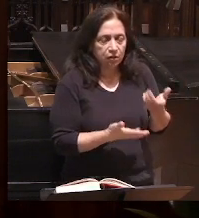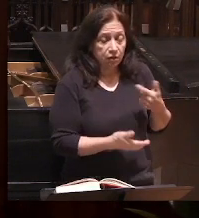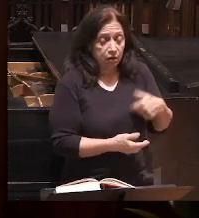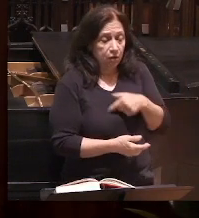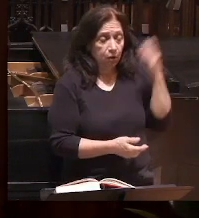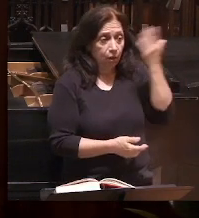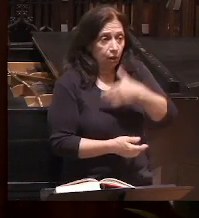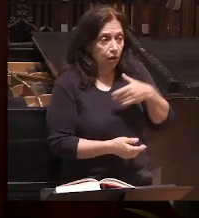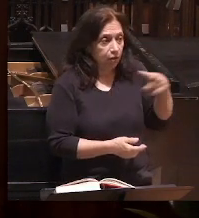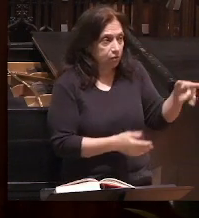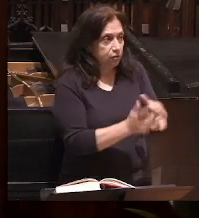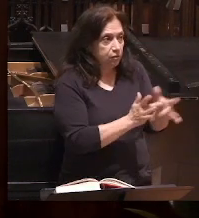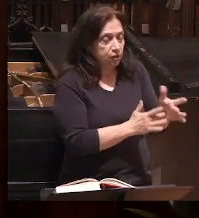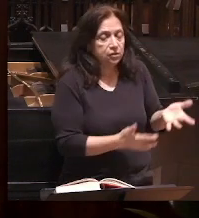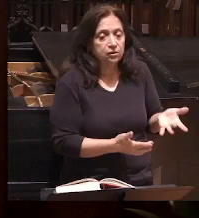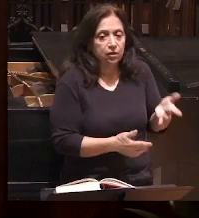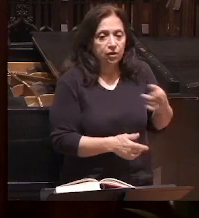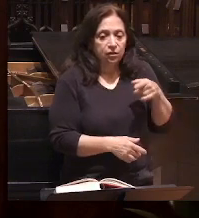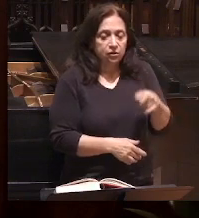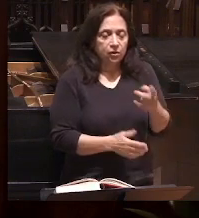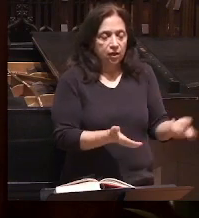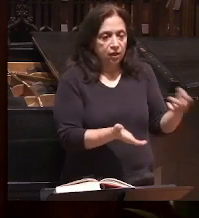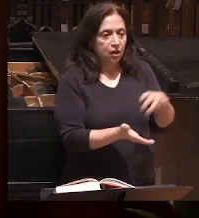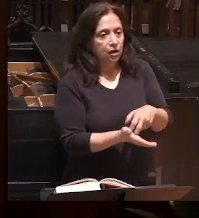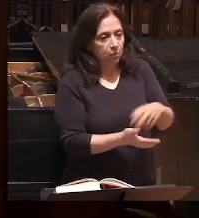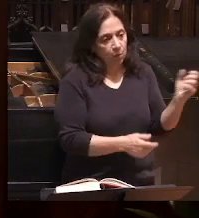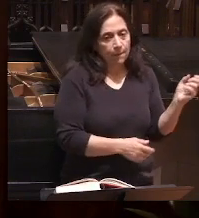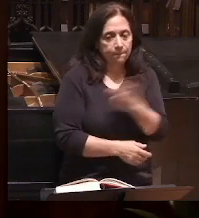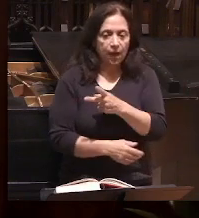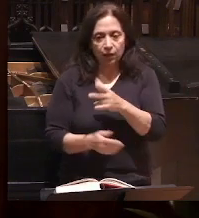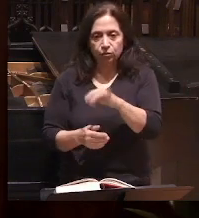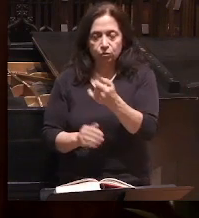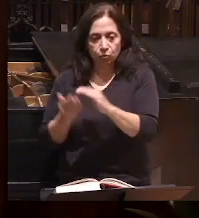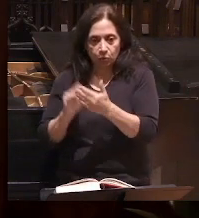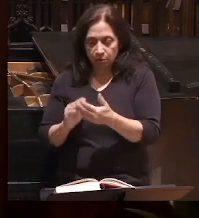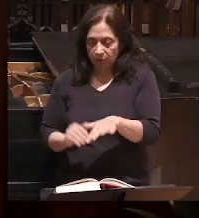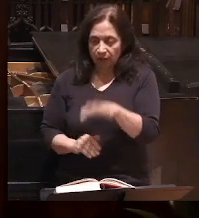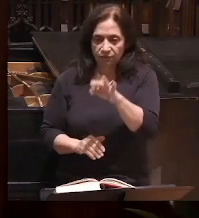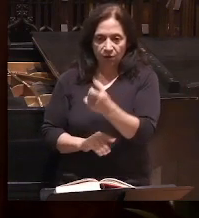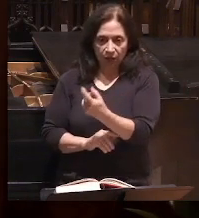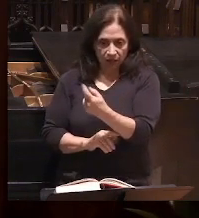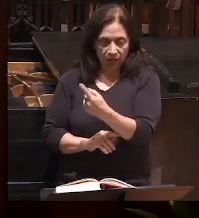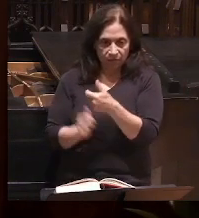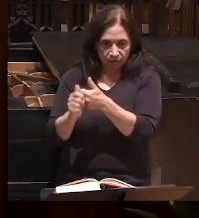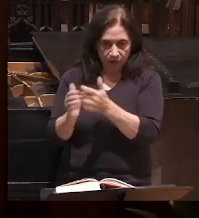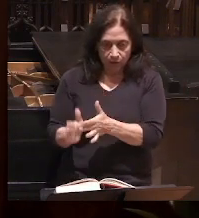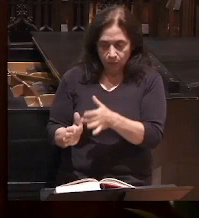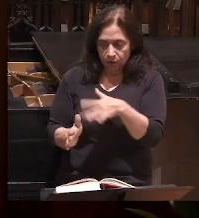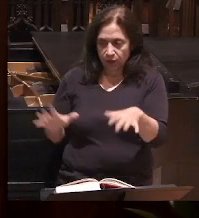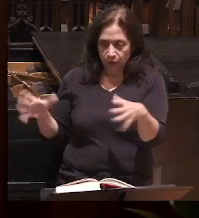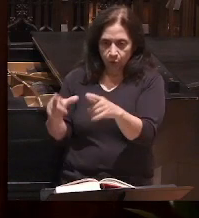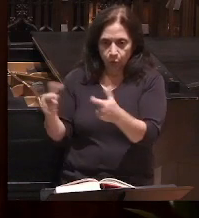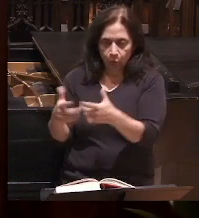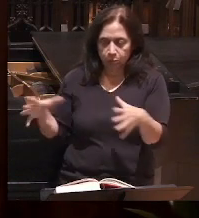Well, that same hour, they got up and returned to Jerusalem, and they found the 11 and their companions